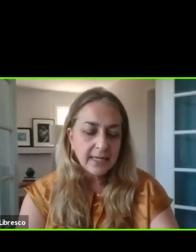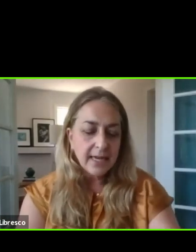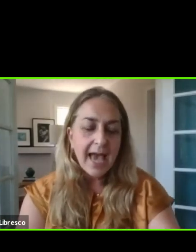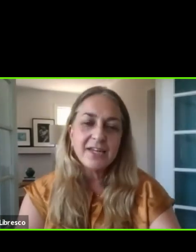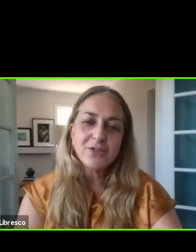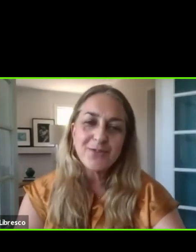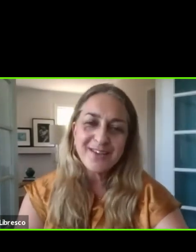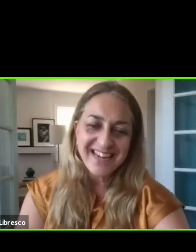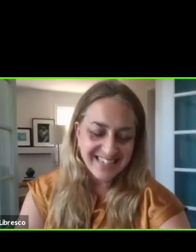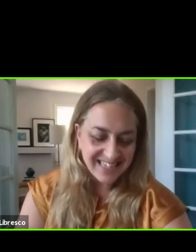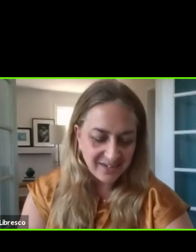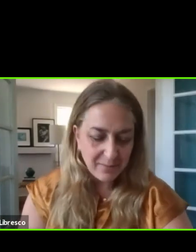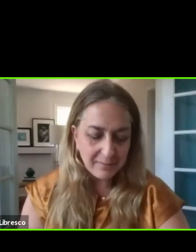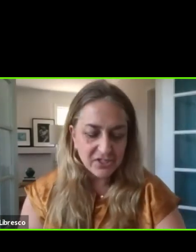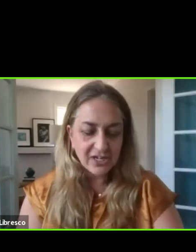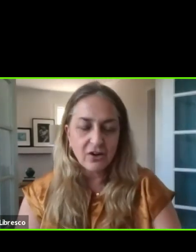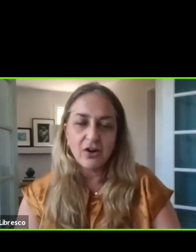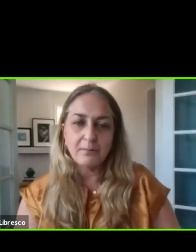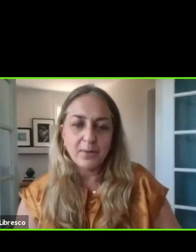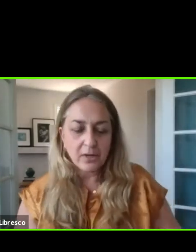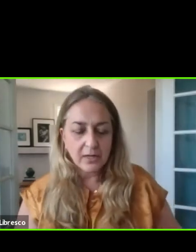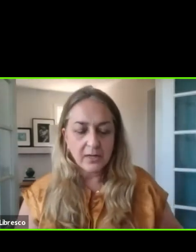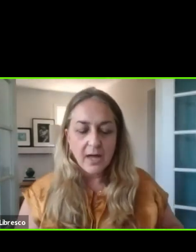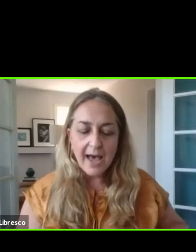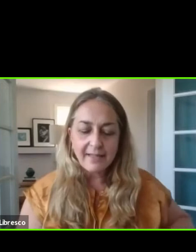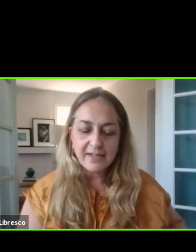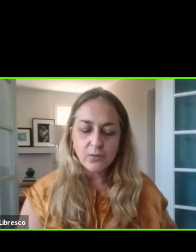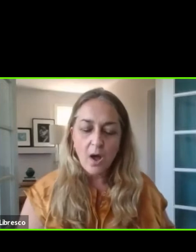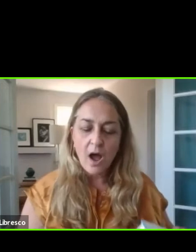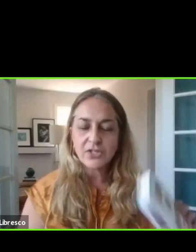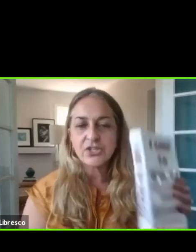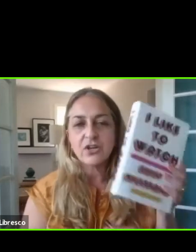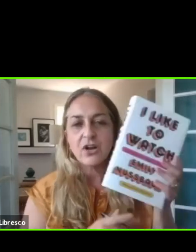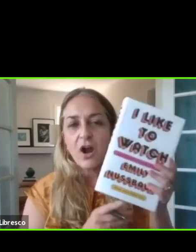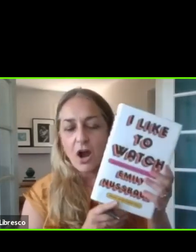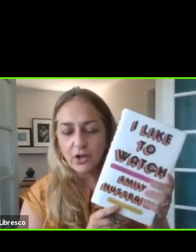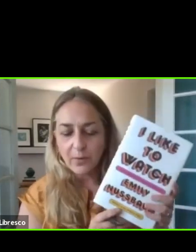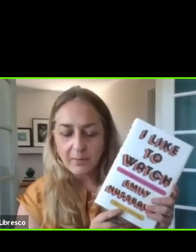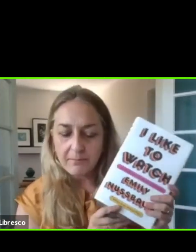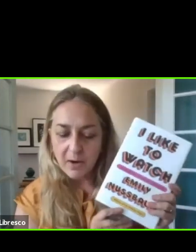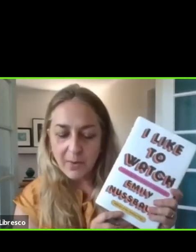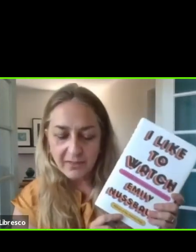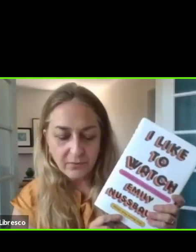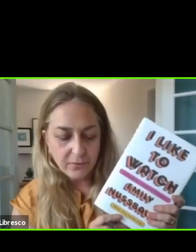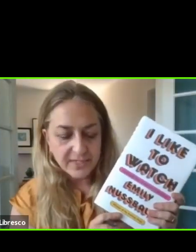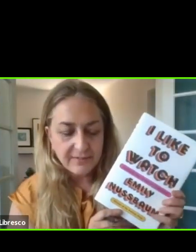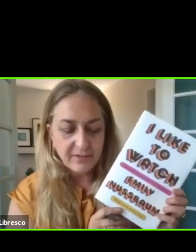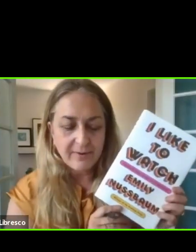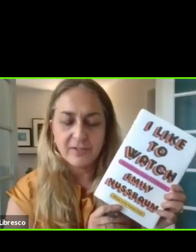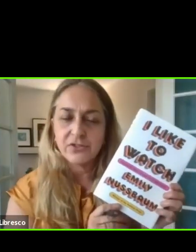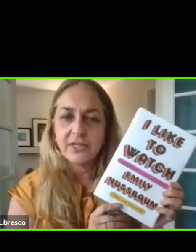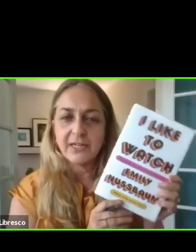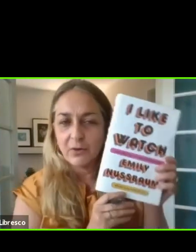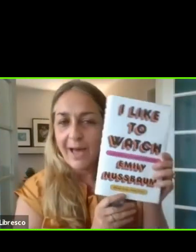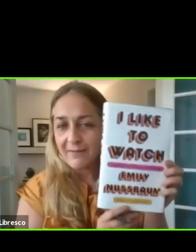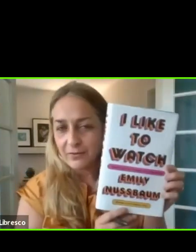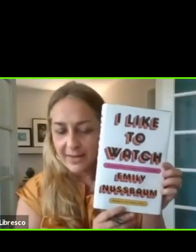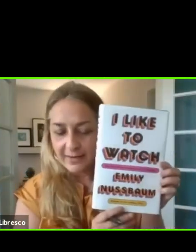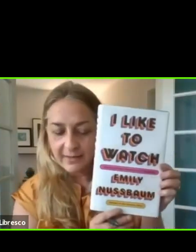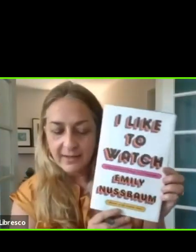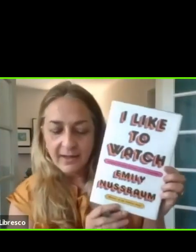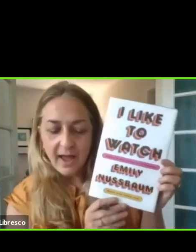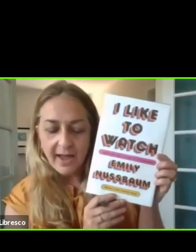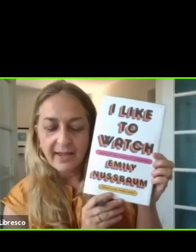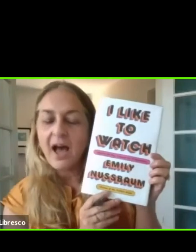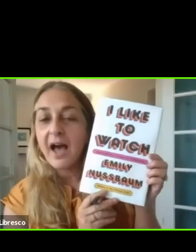2016, and in 2018, publishing her book, I Like to Watch, Arguing My Way Through the TV Revolution. If you haven't read